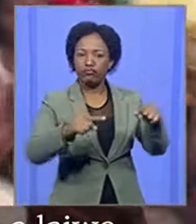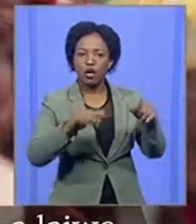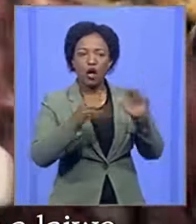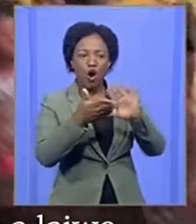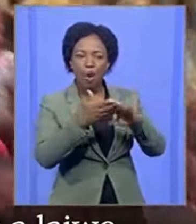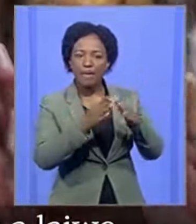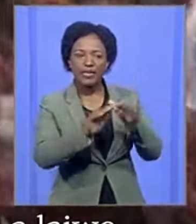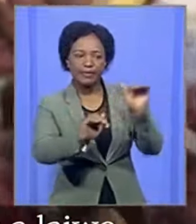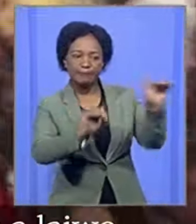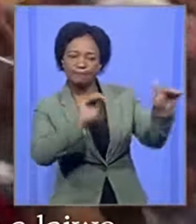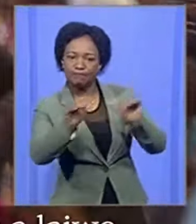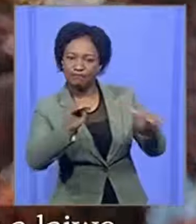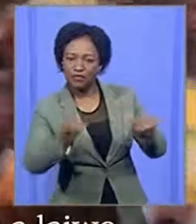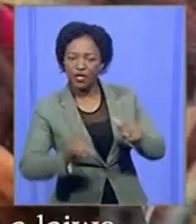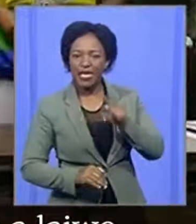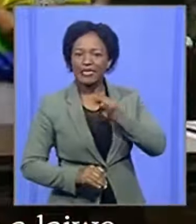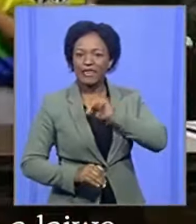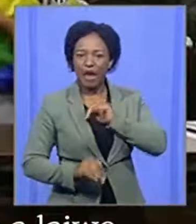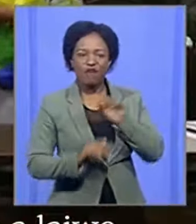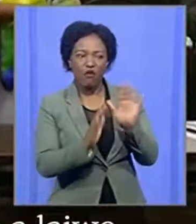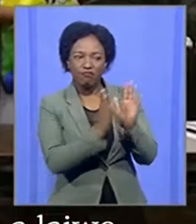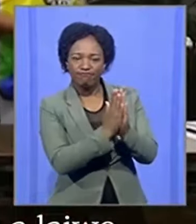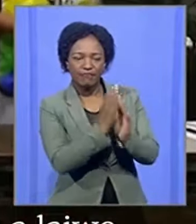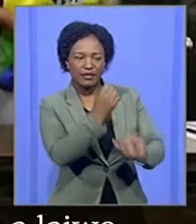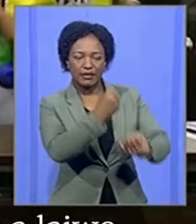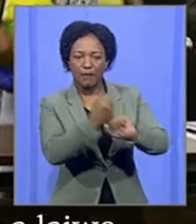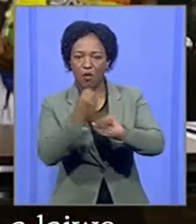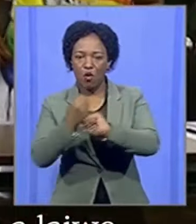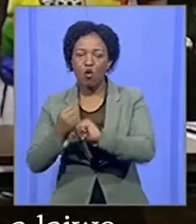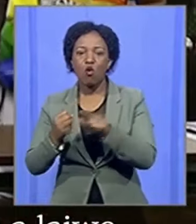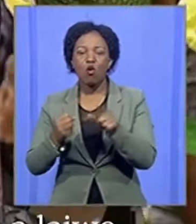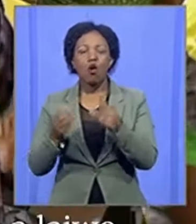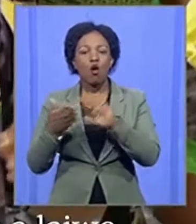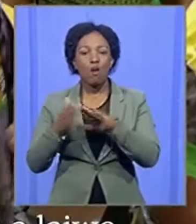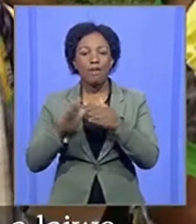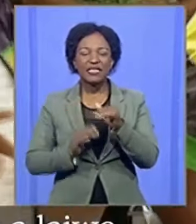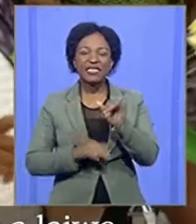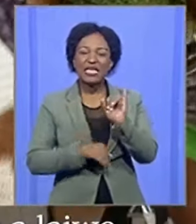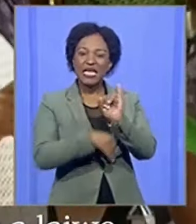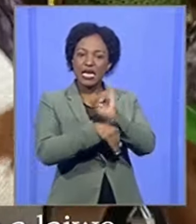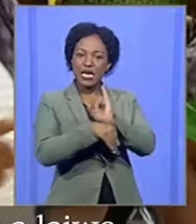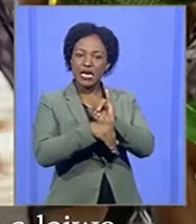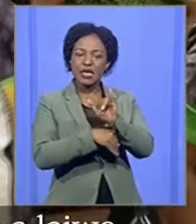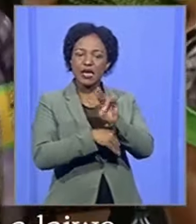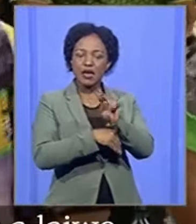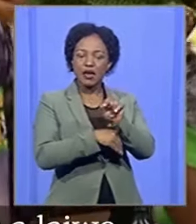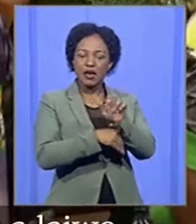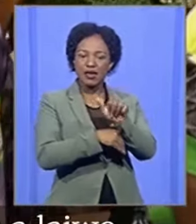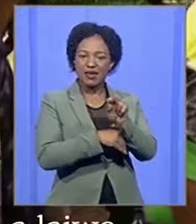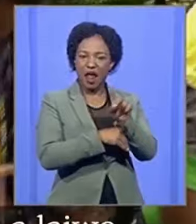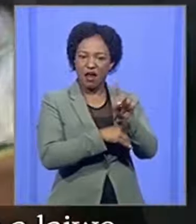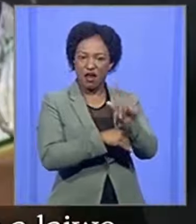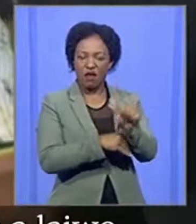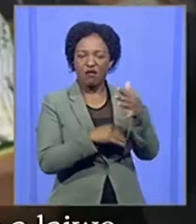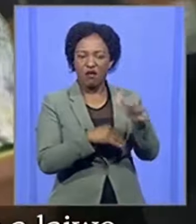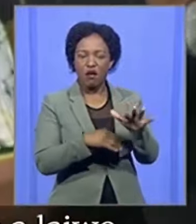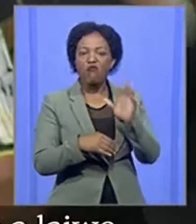ka provinseng ya KwaZulu-Natal. Badudi ba inanda ba kgopetše ANC gore e rarolle mathata a bona a tlhaelelo ya